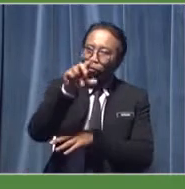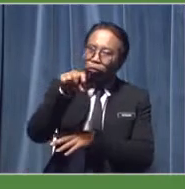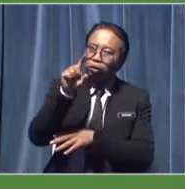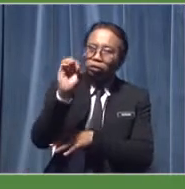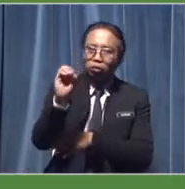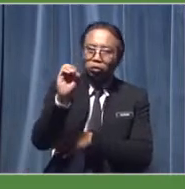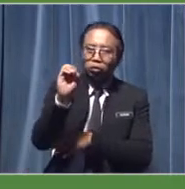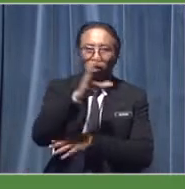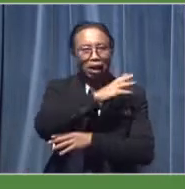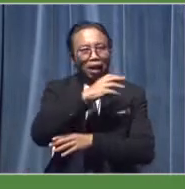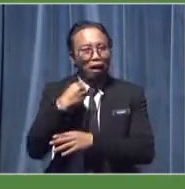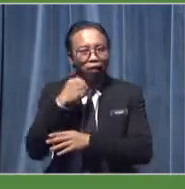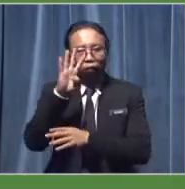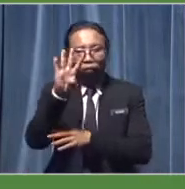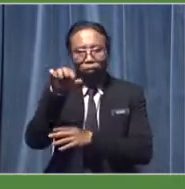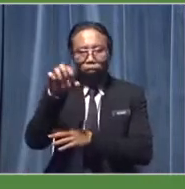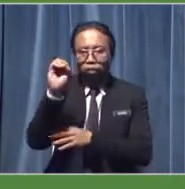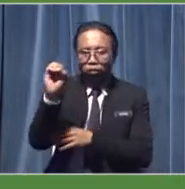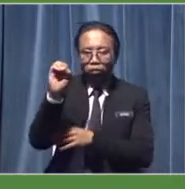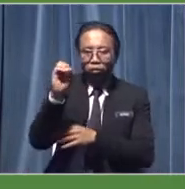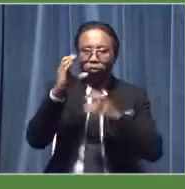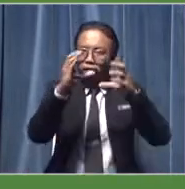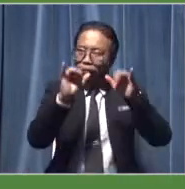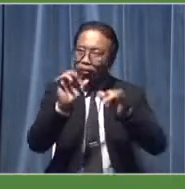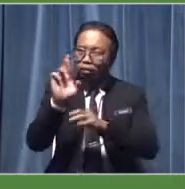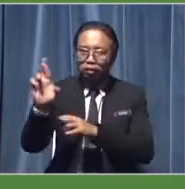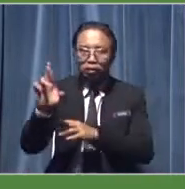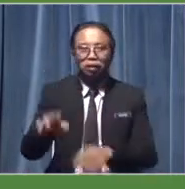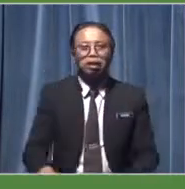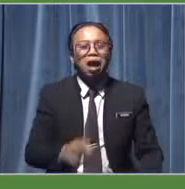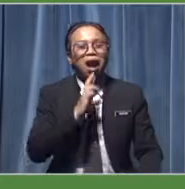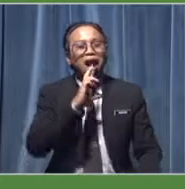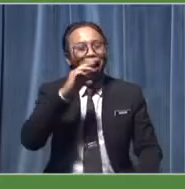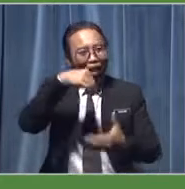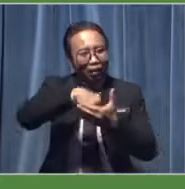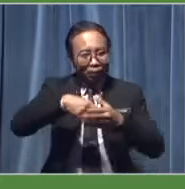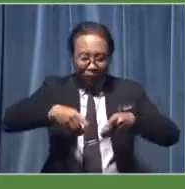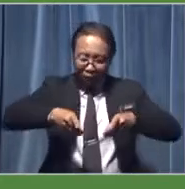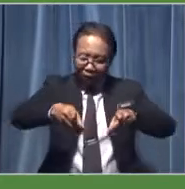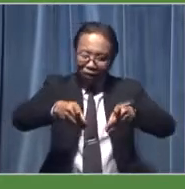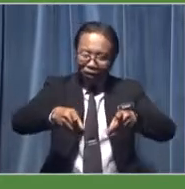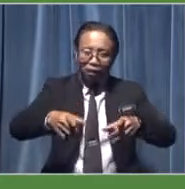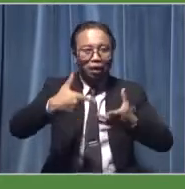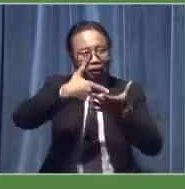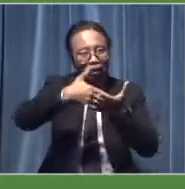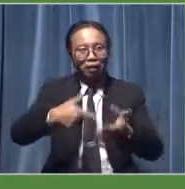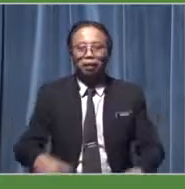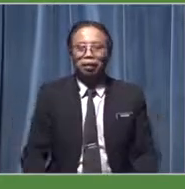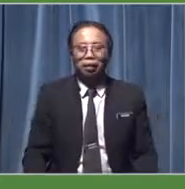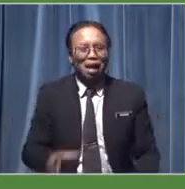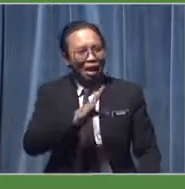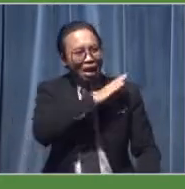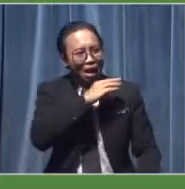2.0 and 4.0 capacitors are in parallel again.